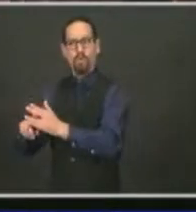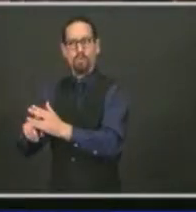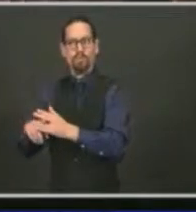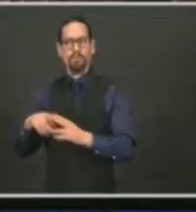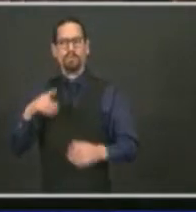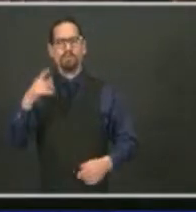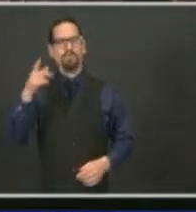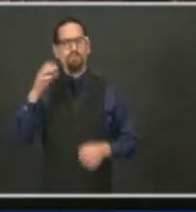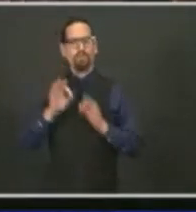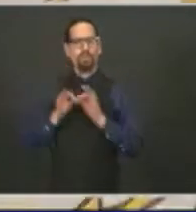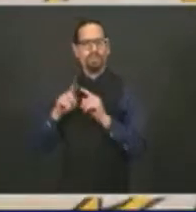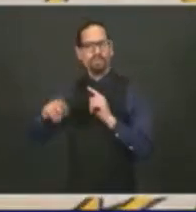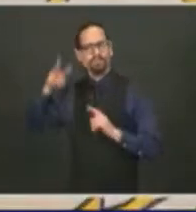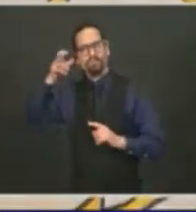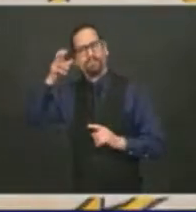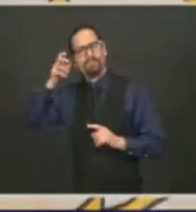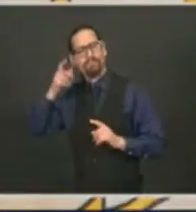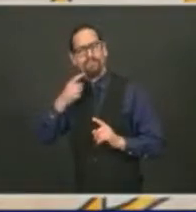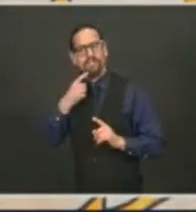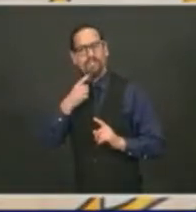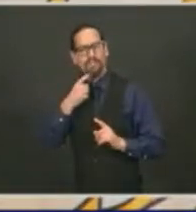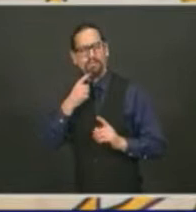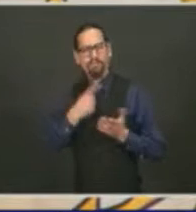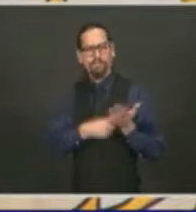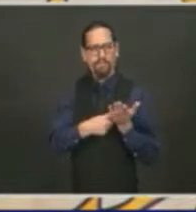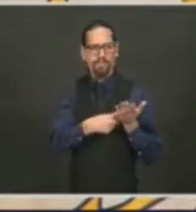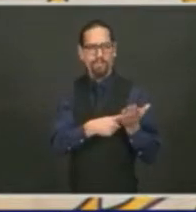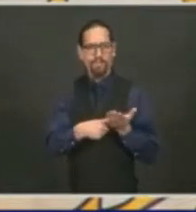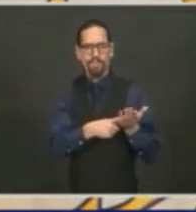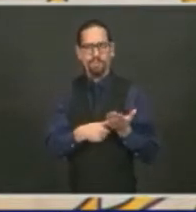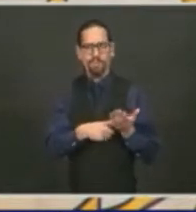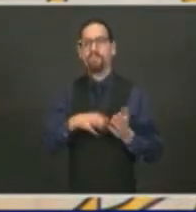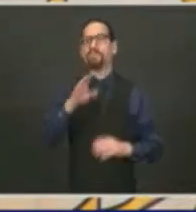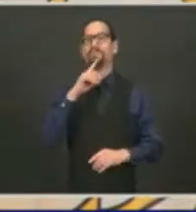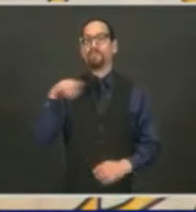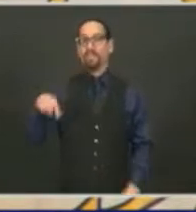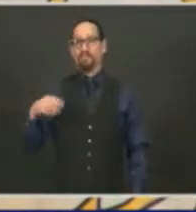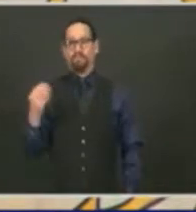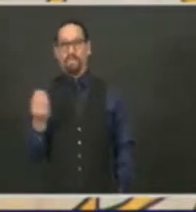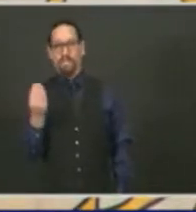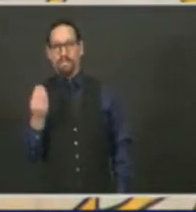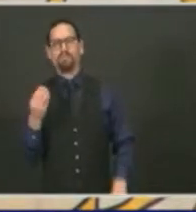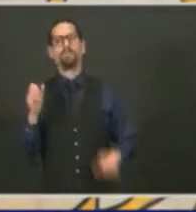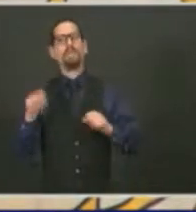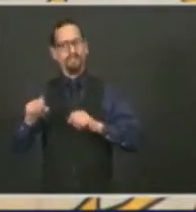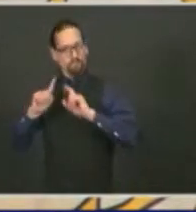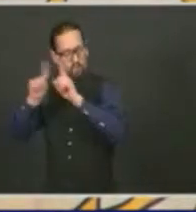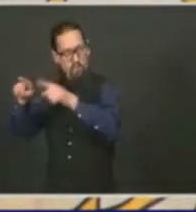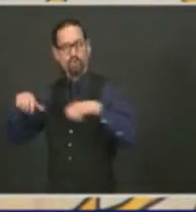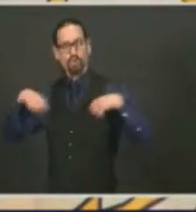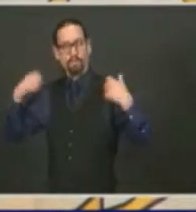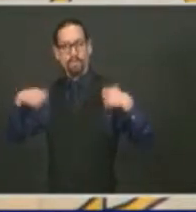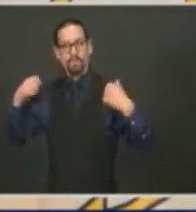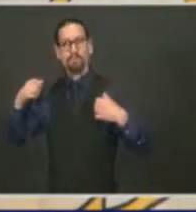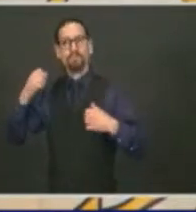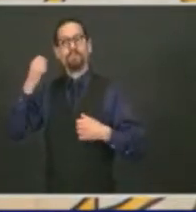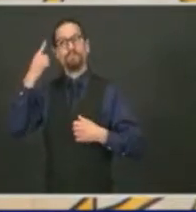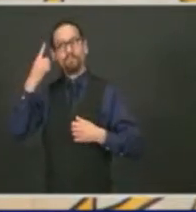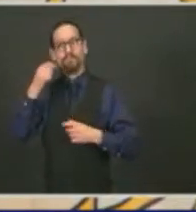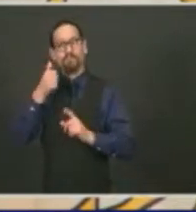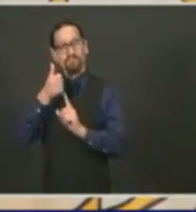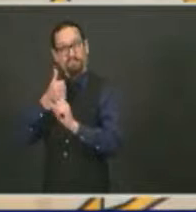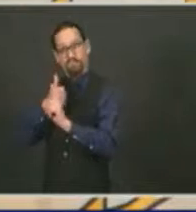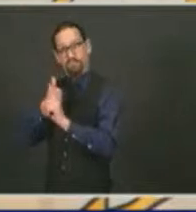open. Right, yeah. So he's saying if you go to the gym on Monday, it's for the customer of the gym. I'm sorry, what was your other